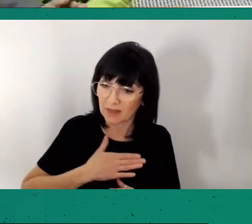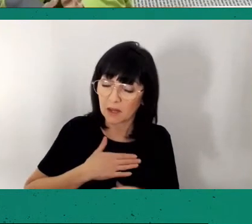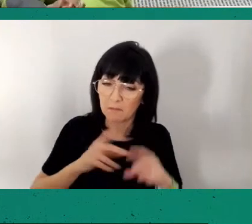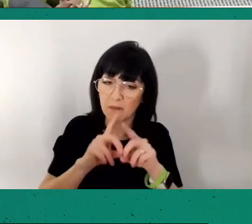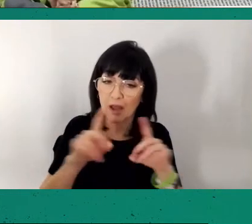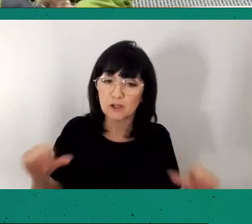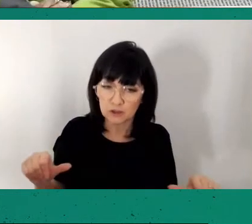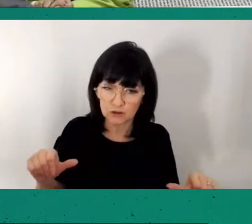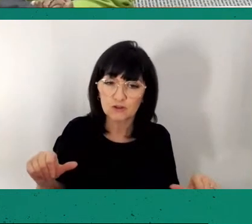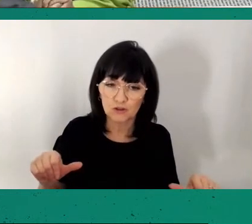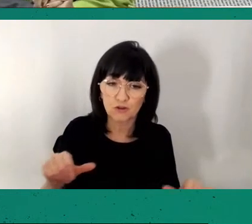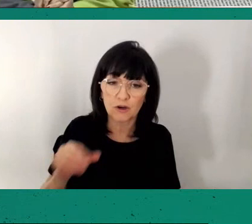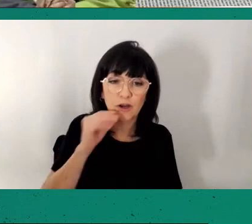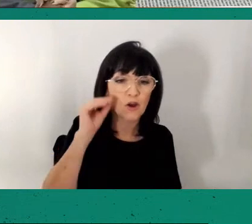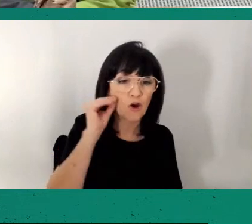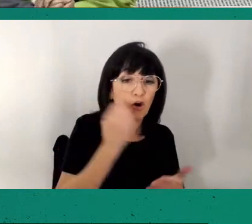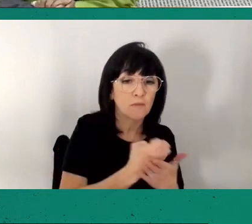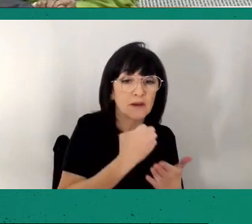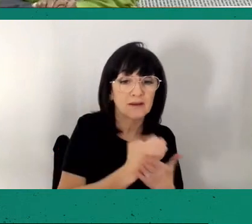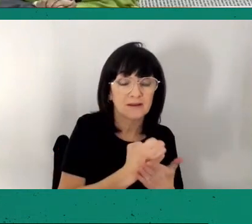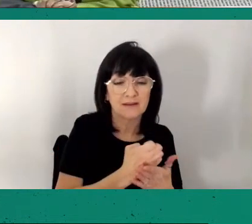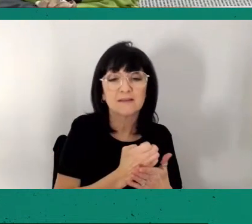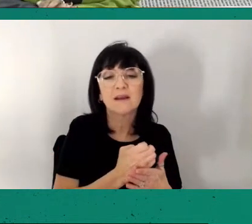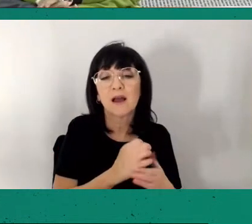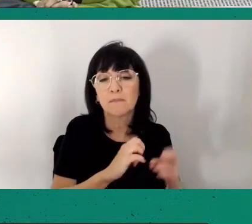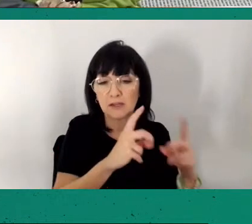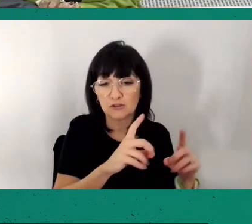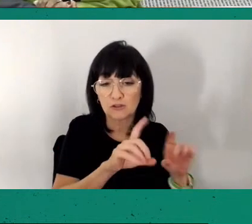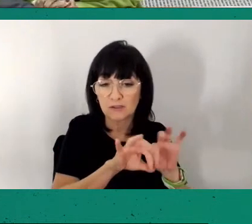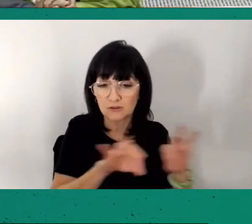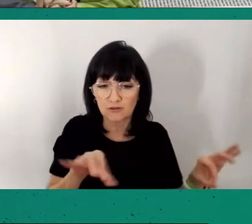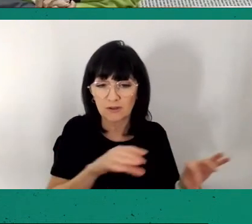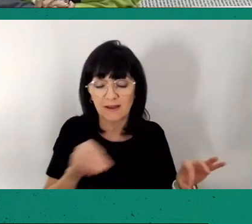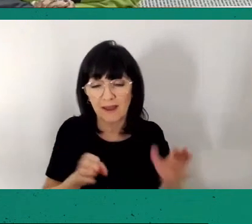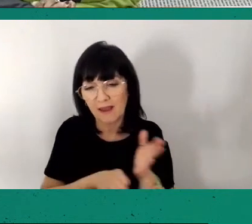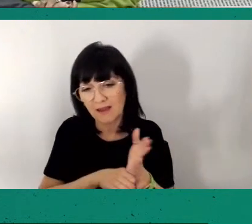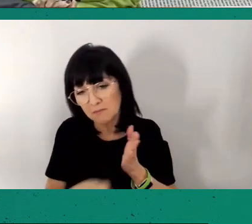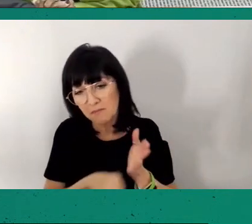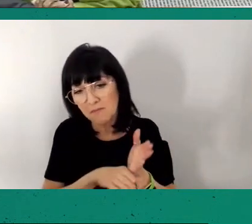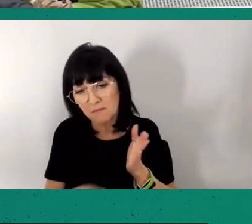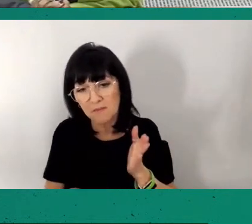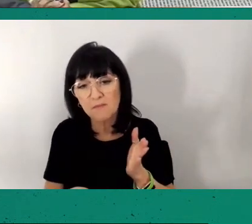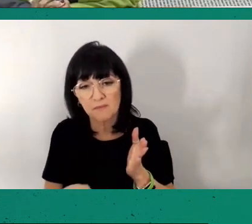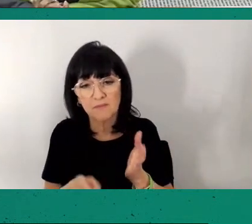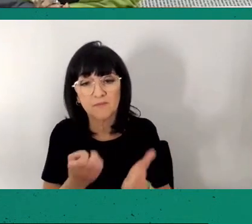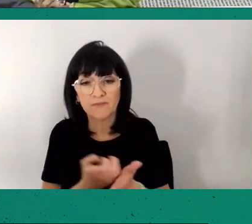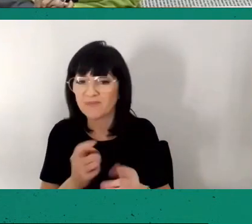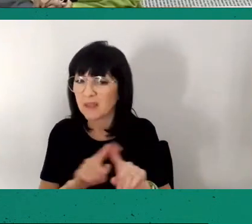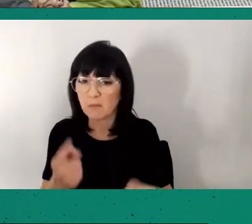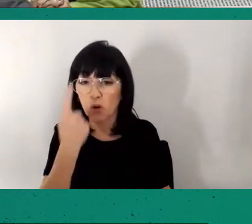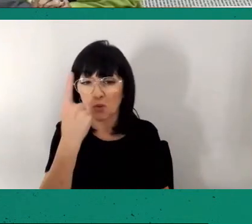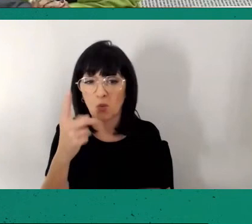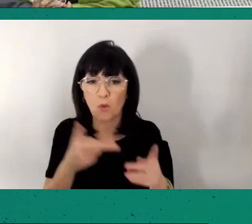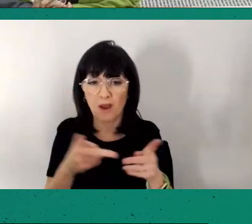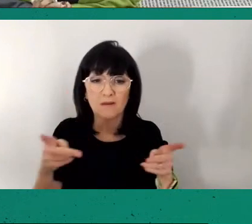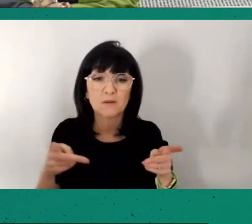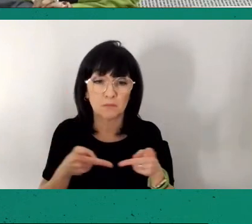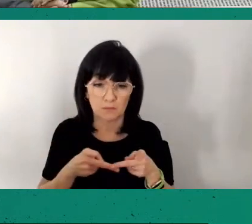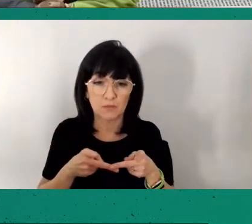science. But when I graduated, there was only one position for a Black home economics teacher in the entire state, and that was in